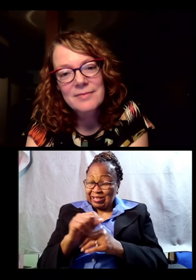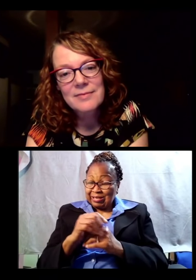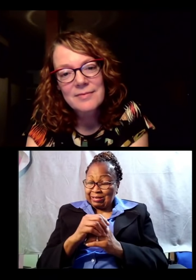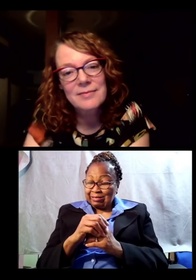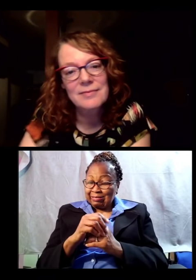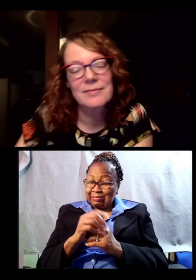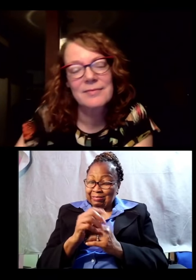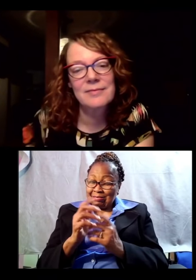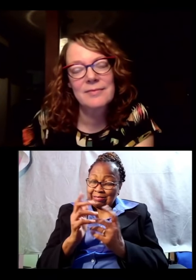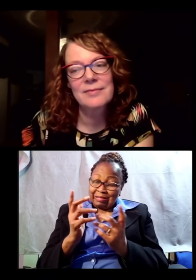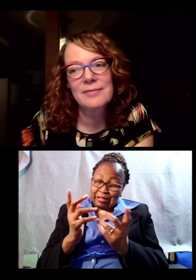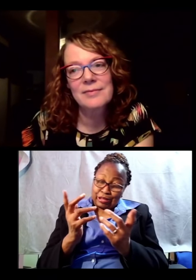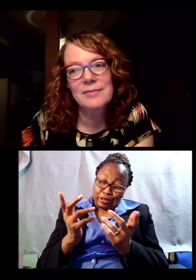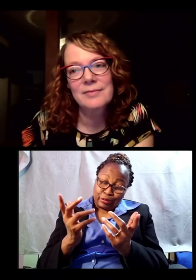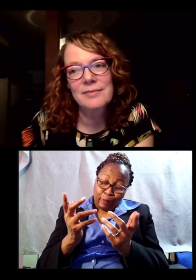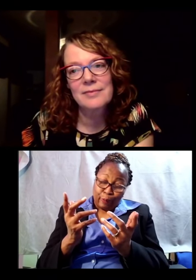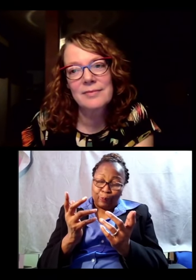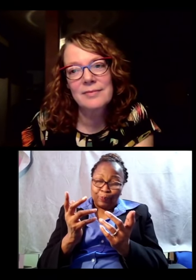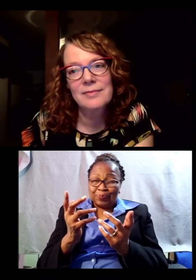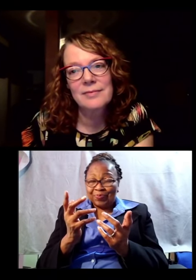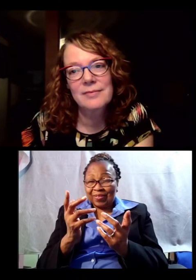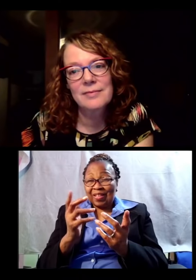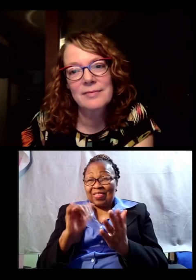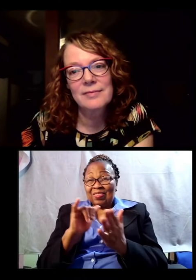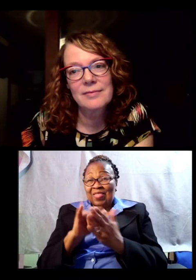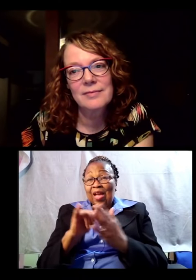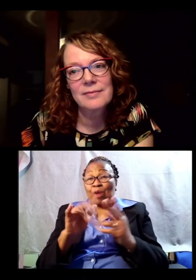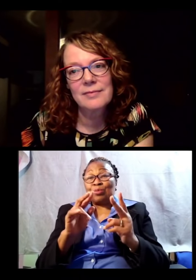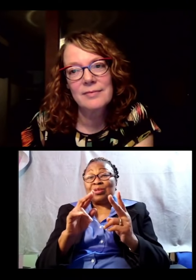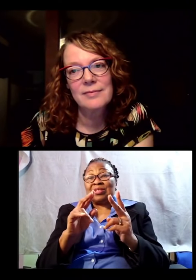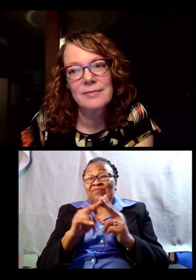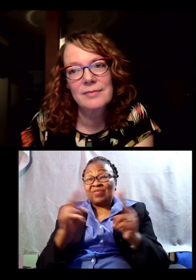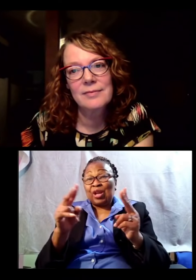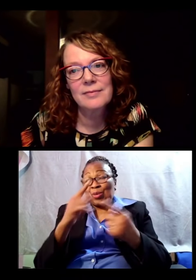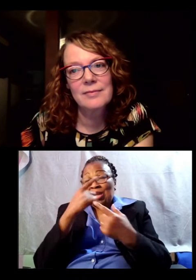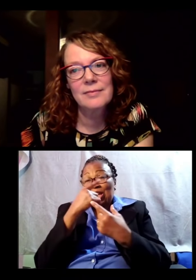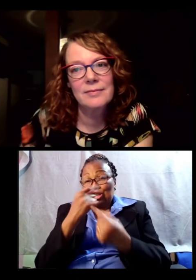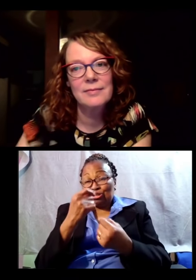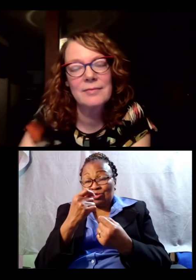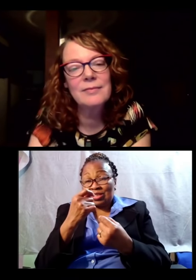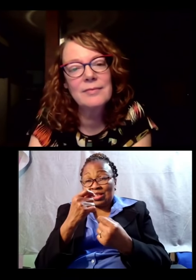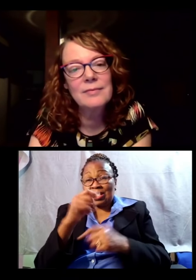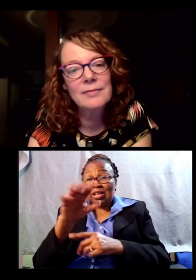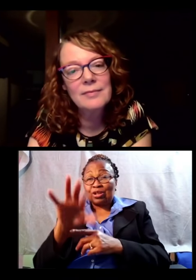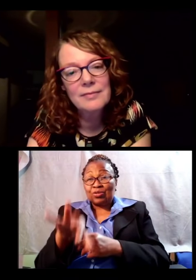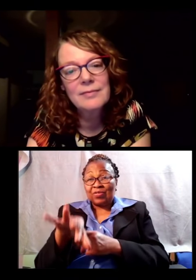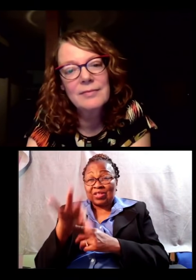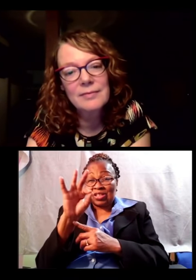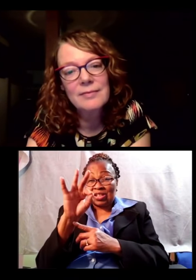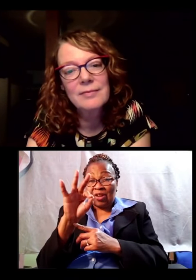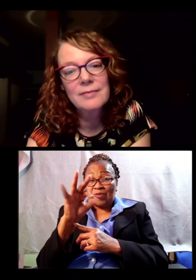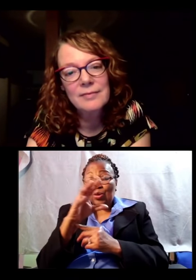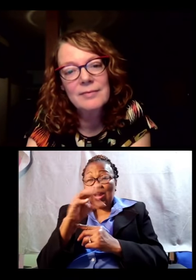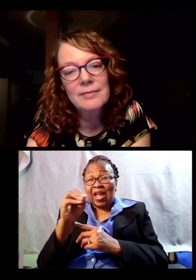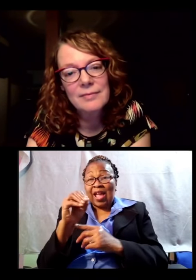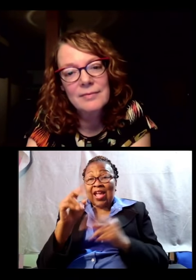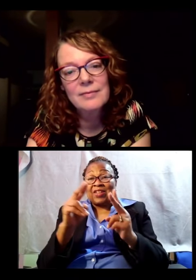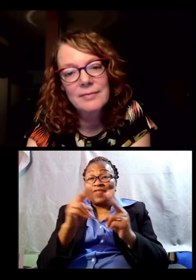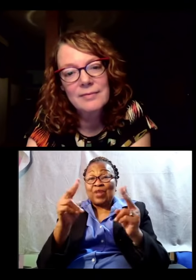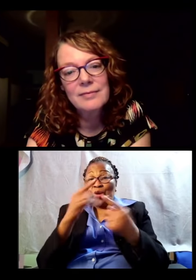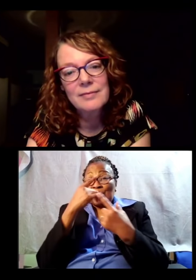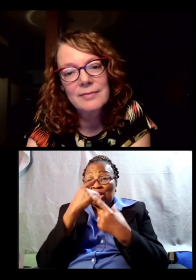So that was very interesting to discover and a very interesting book to